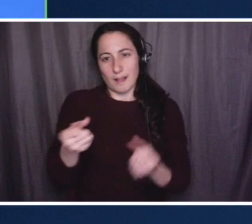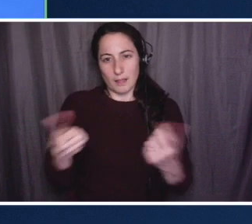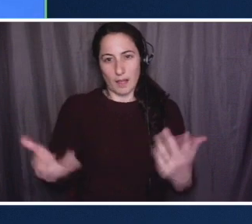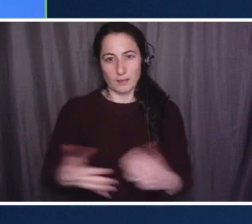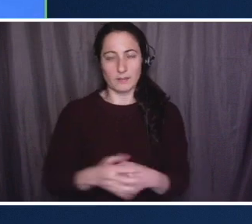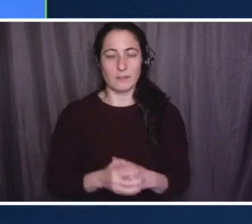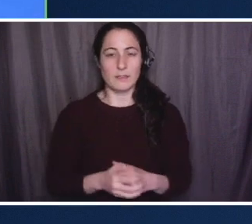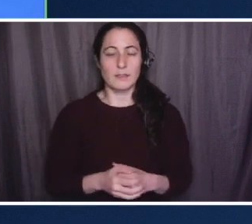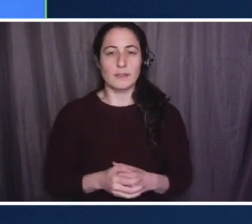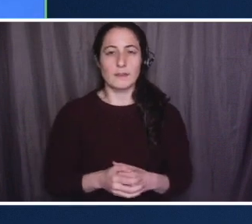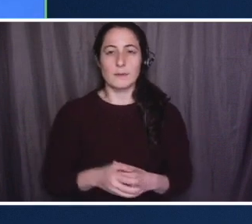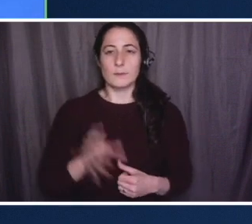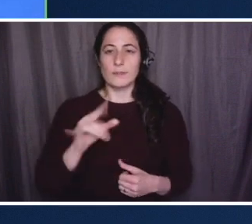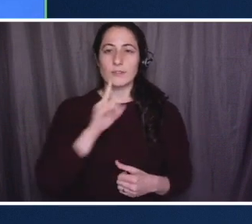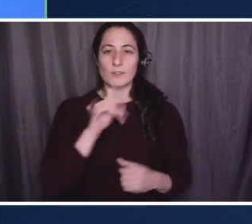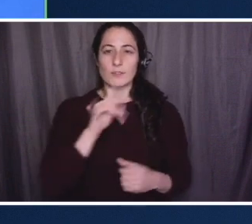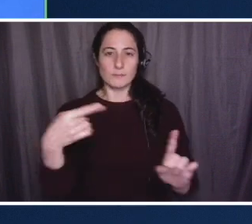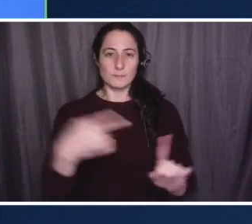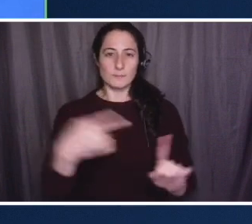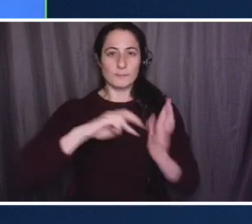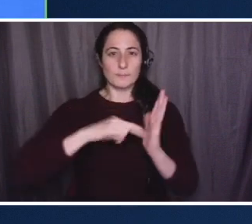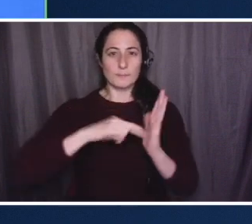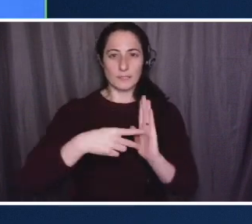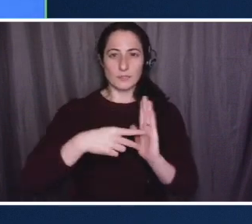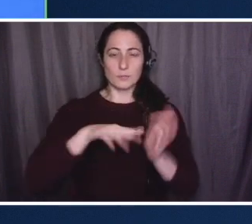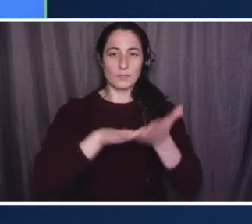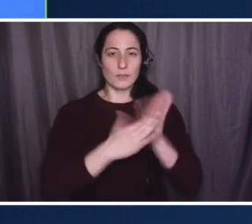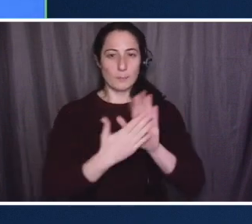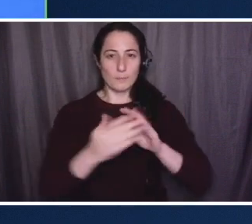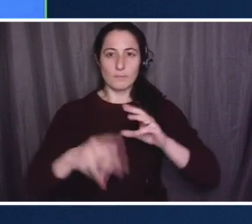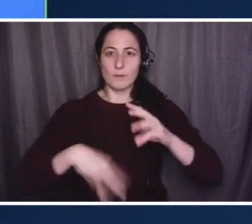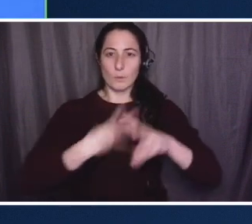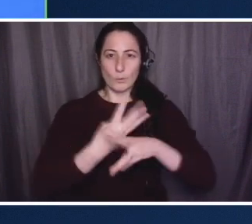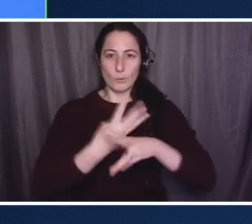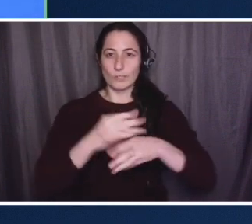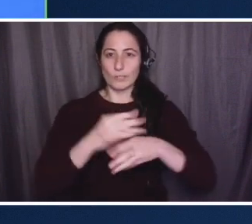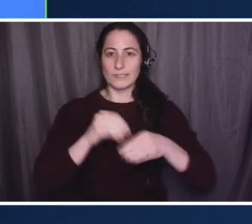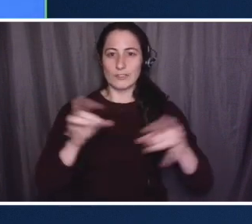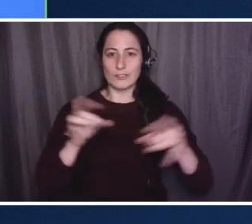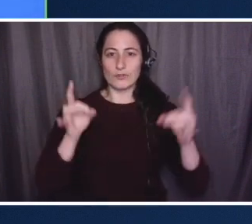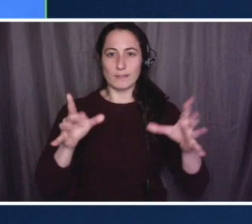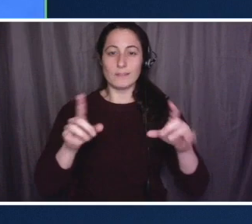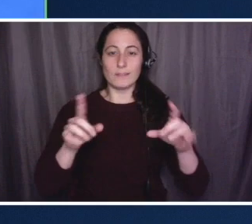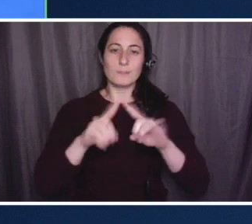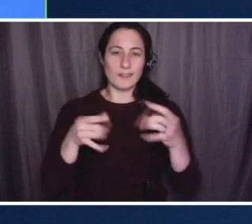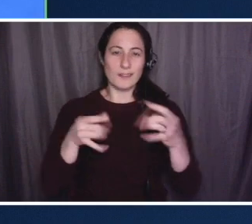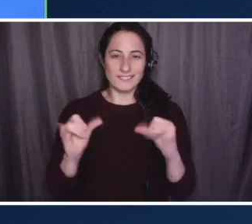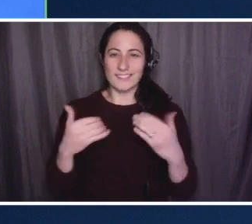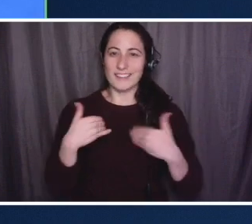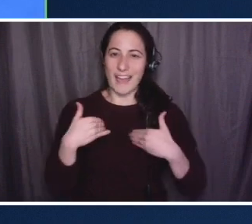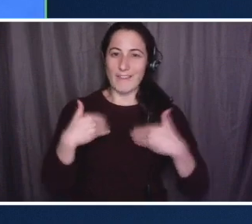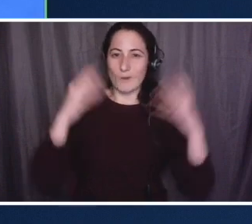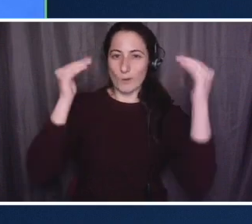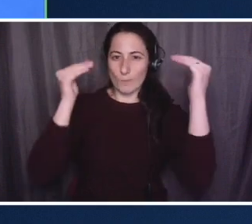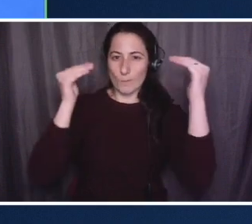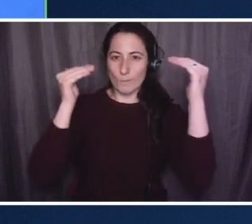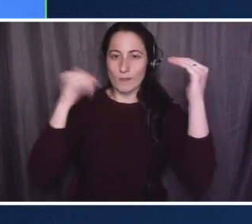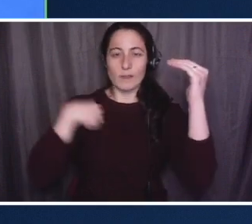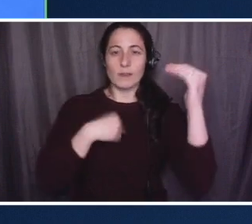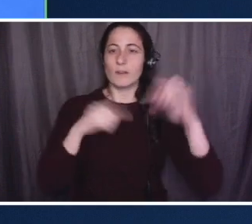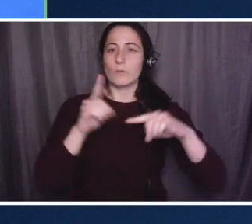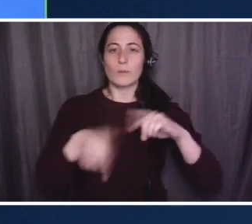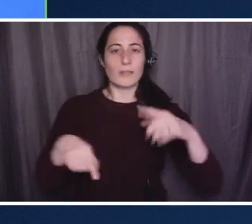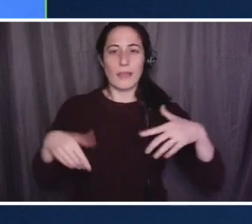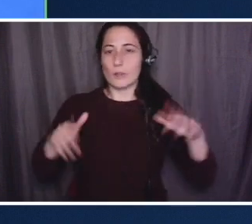what it means to be a world in crisis, but with sparks of hope. We can't lose hope, because